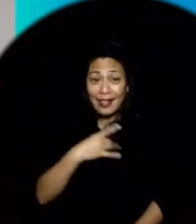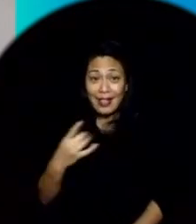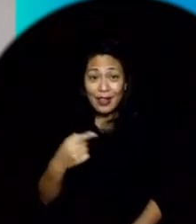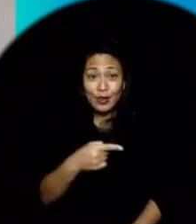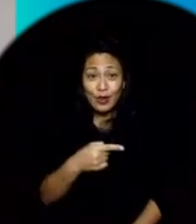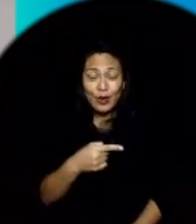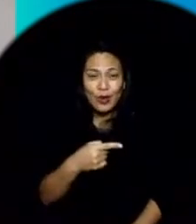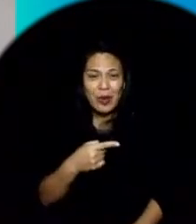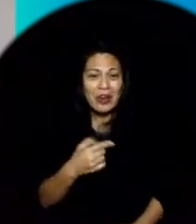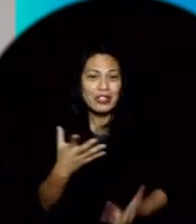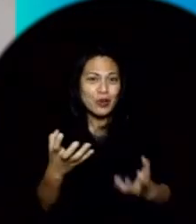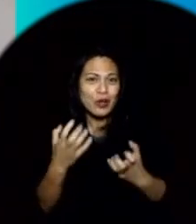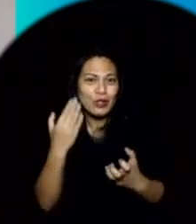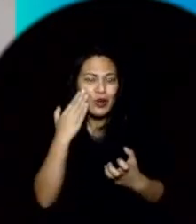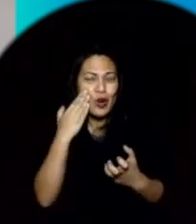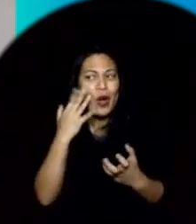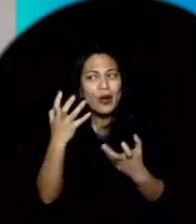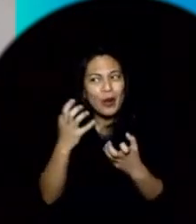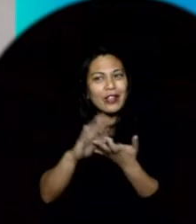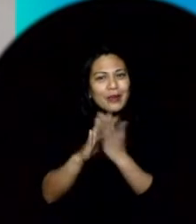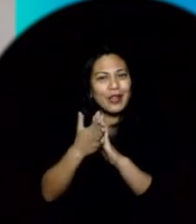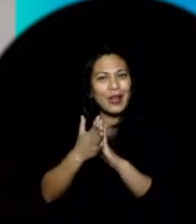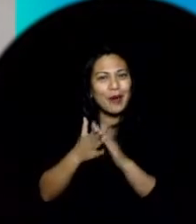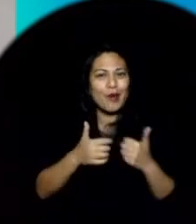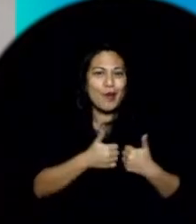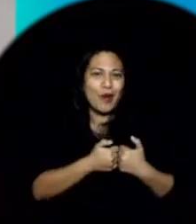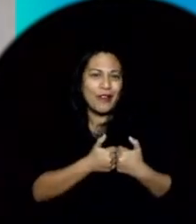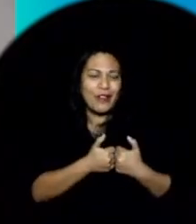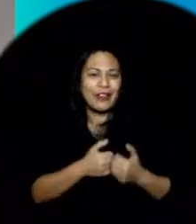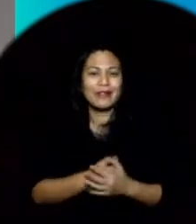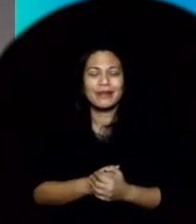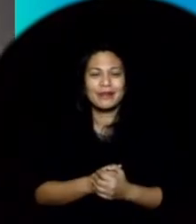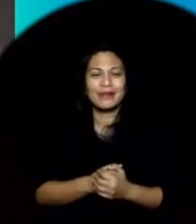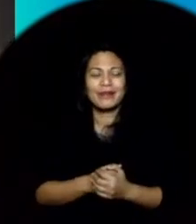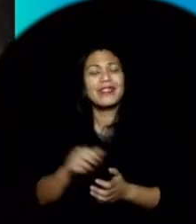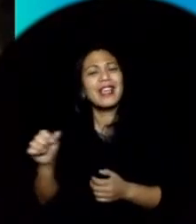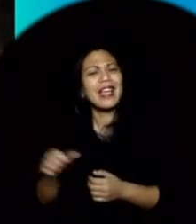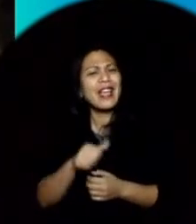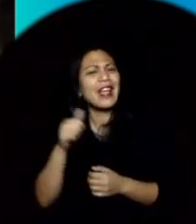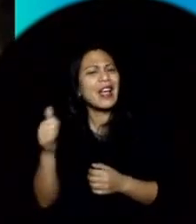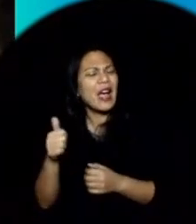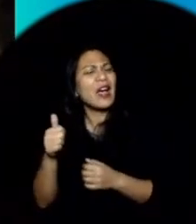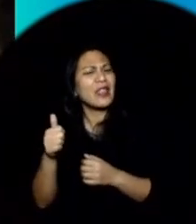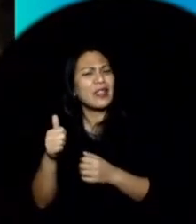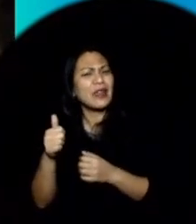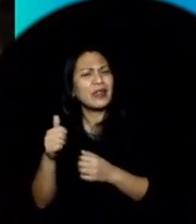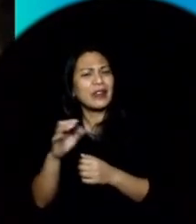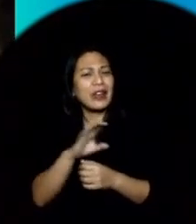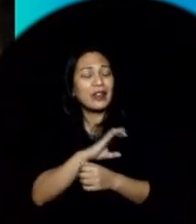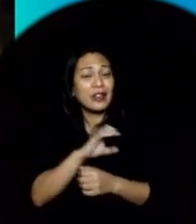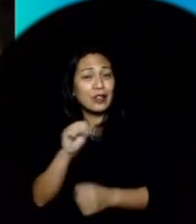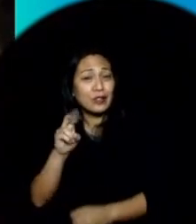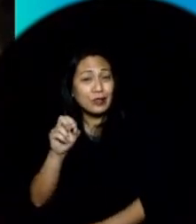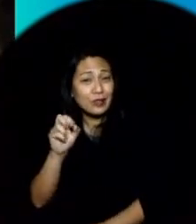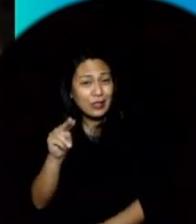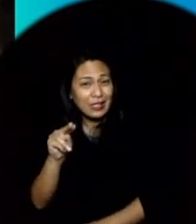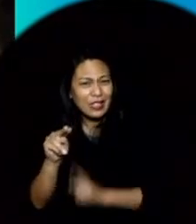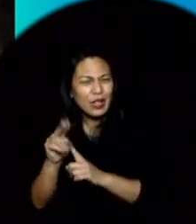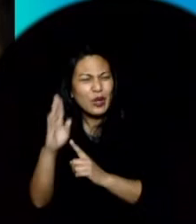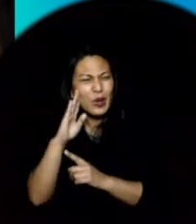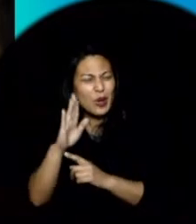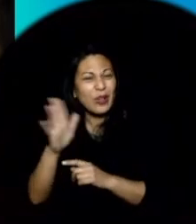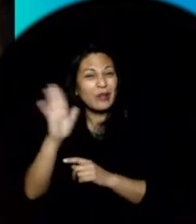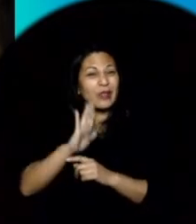and she really wants to have Cale as a boyfriend. Susan, I wanted it to be an old-timey name. Did you know that